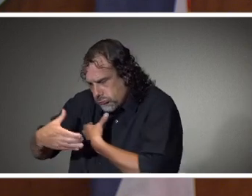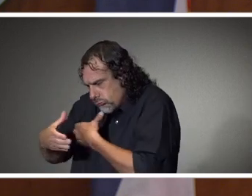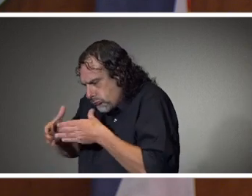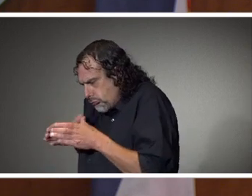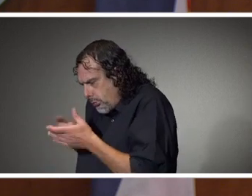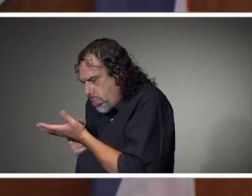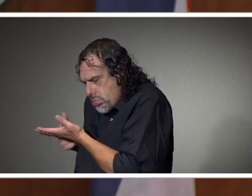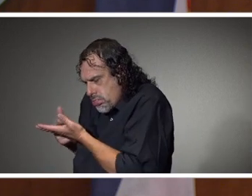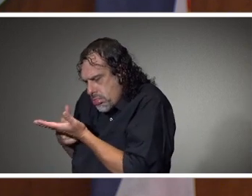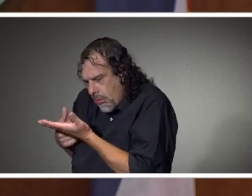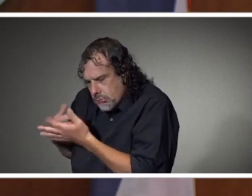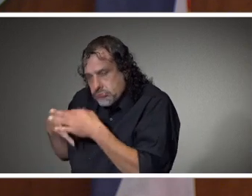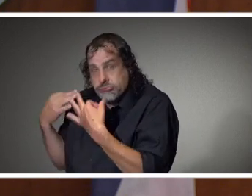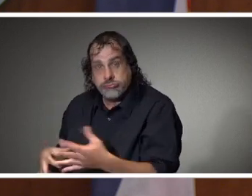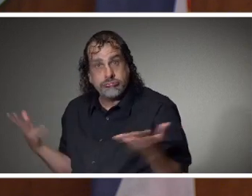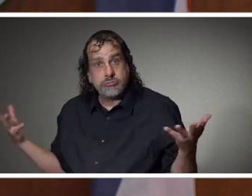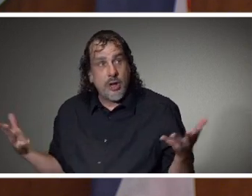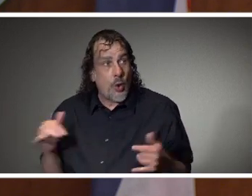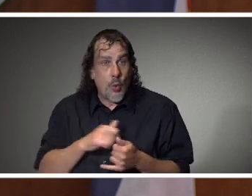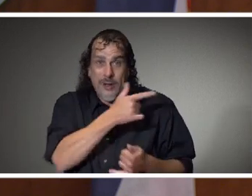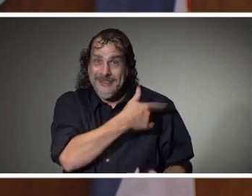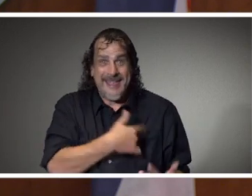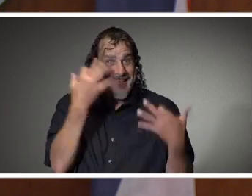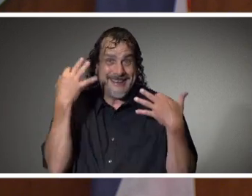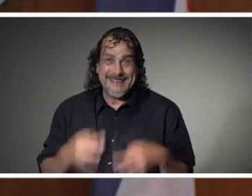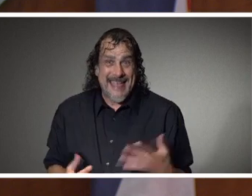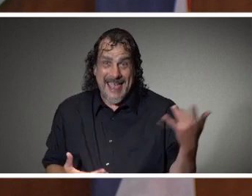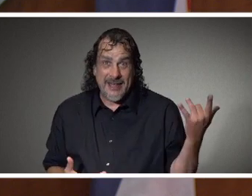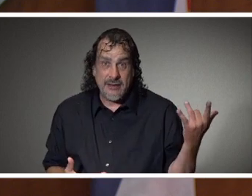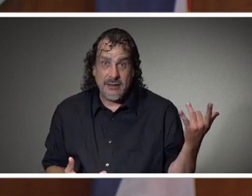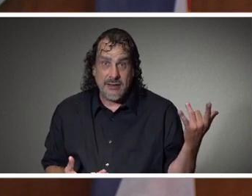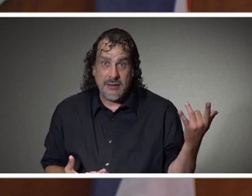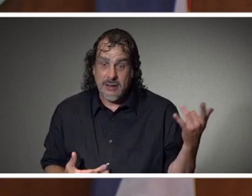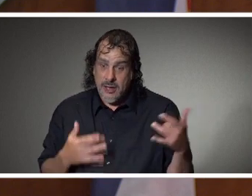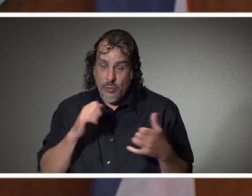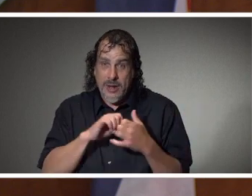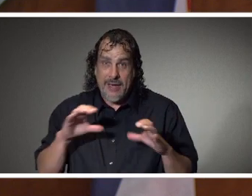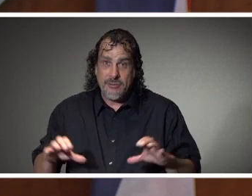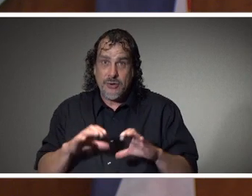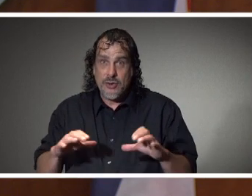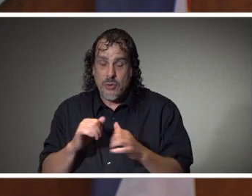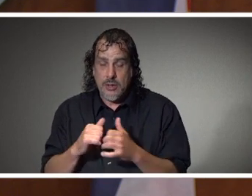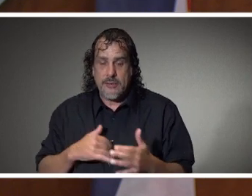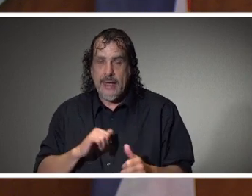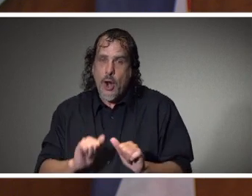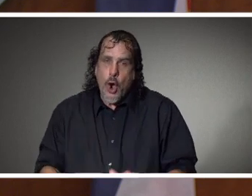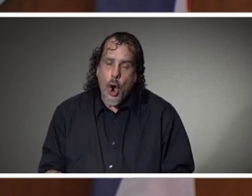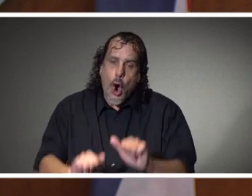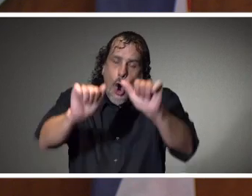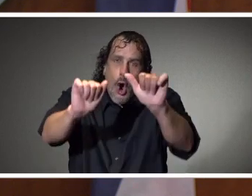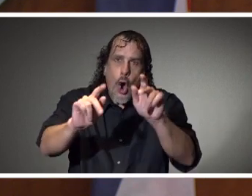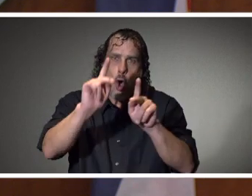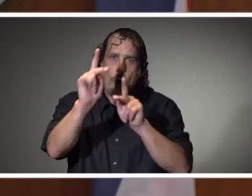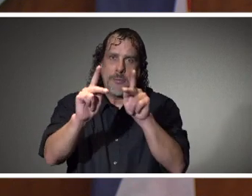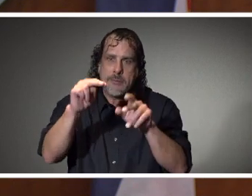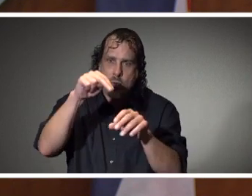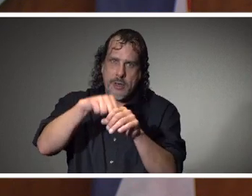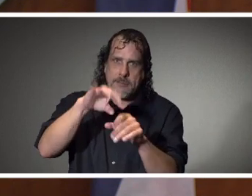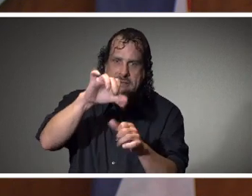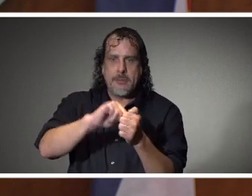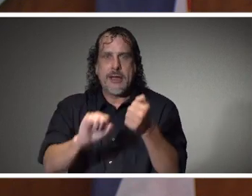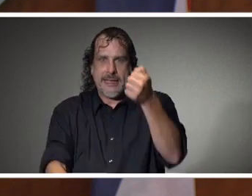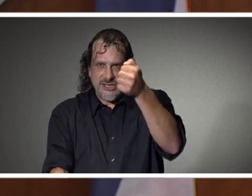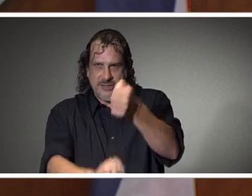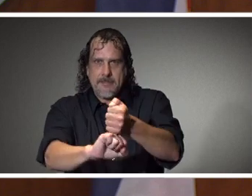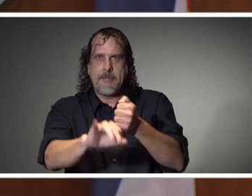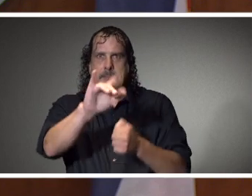because once it's over and done with, it has to be done in such a way that all Mississippians get on board, that we come